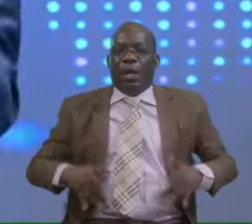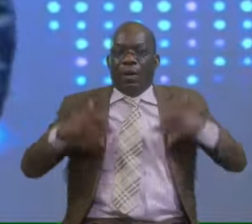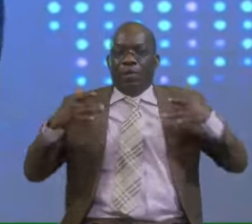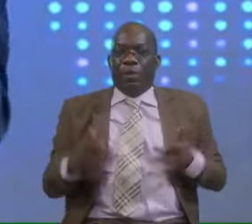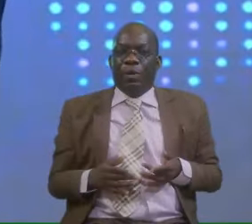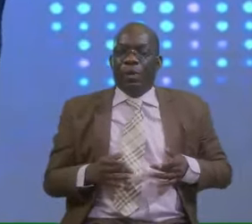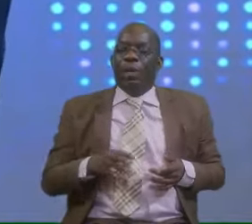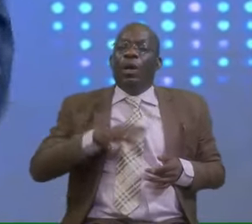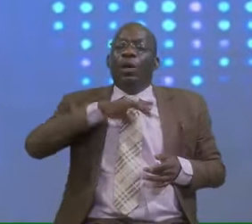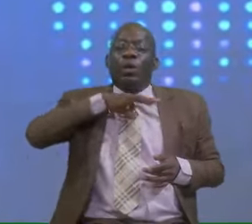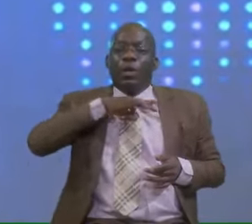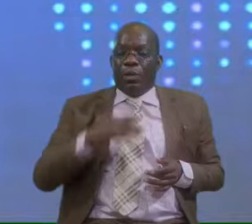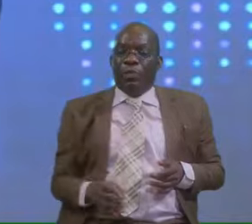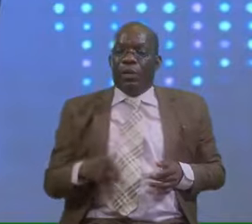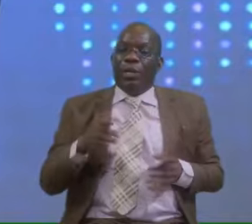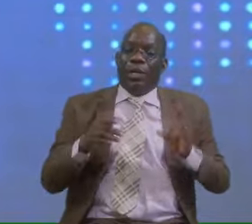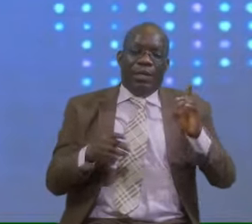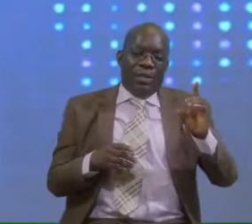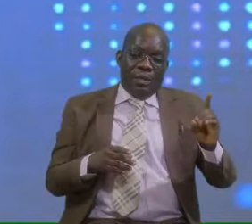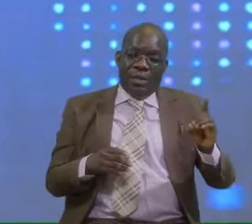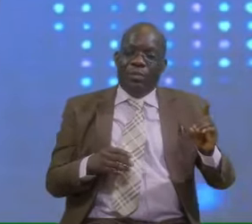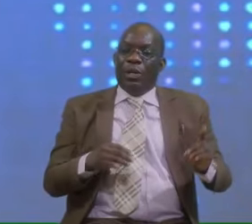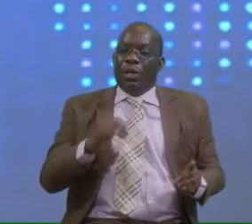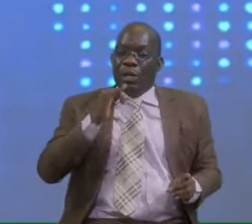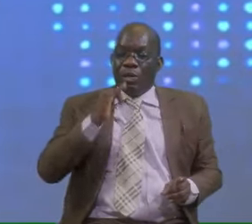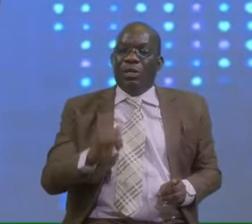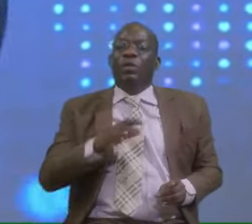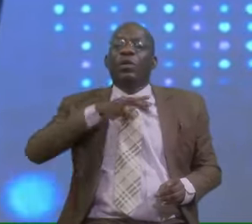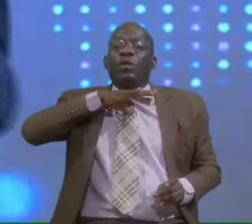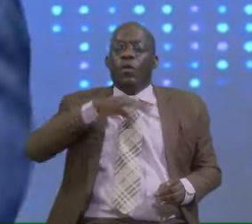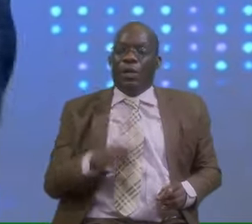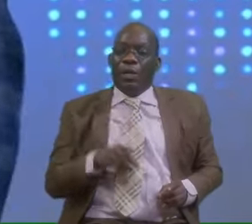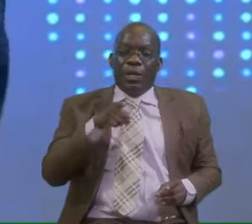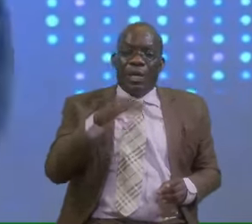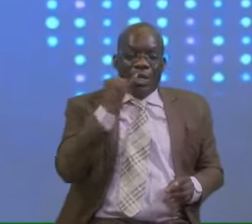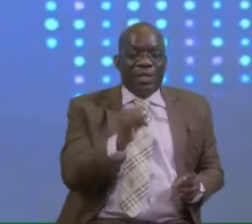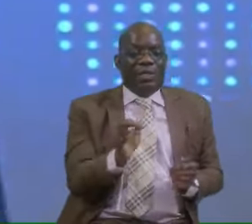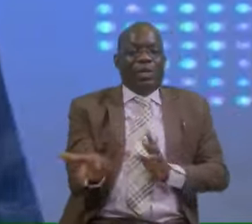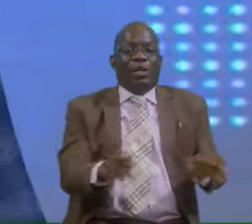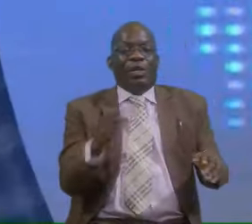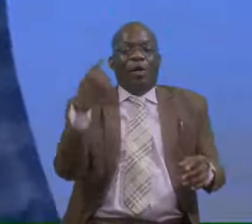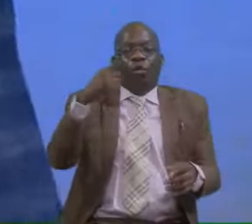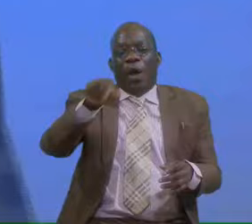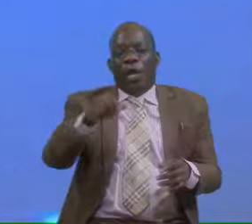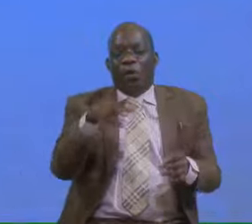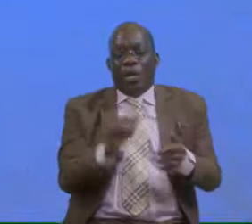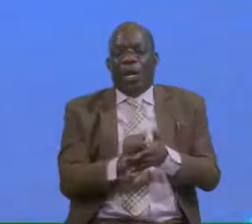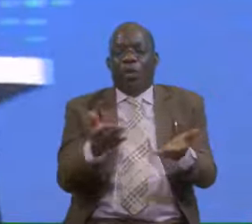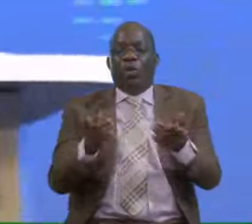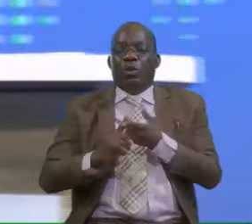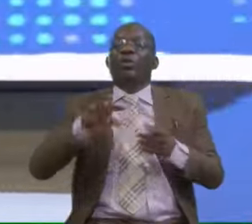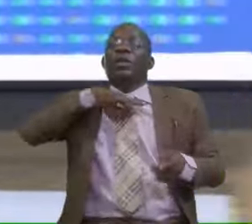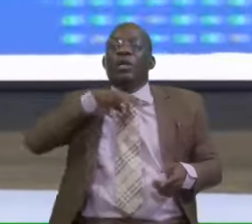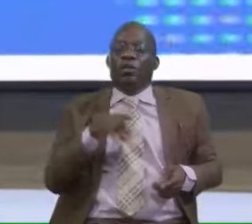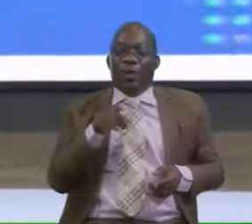available. He is available for anyone that wants to defile him or defile defile her. He says, I'm a candidate